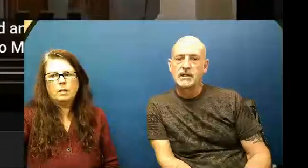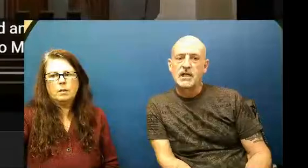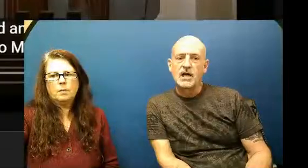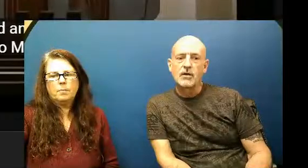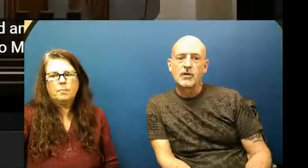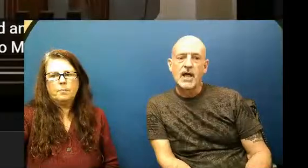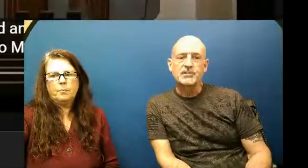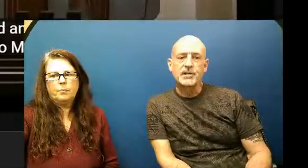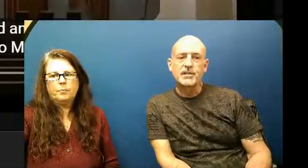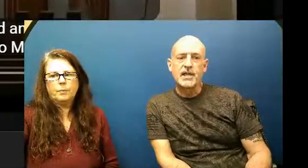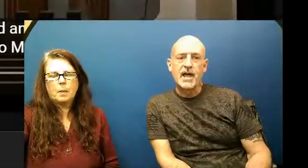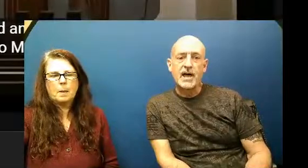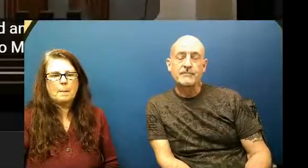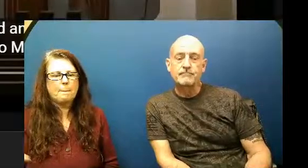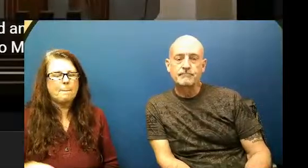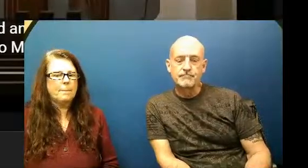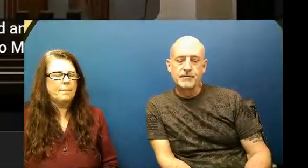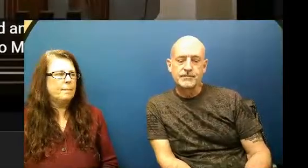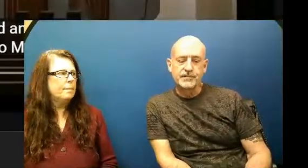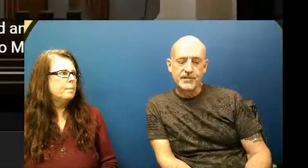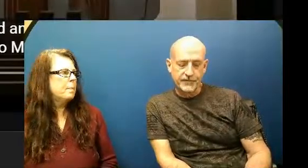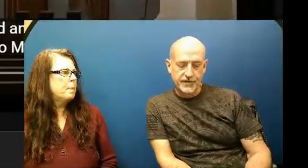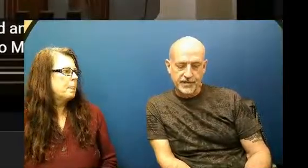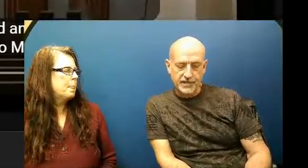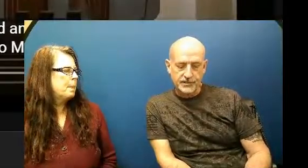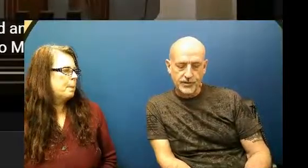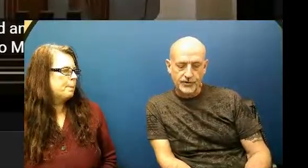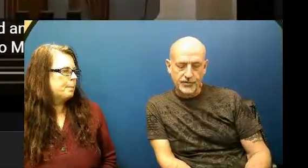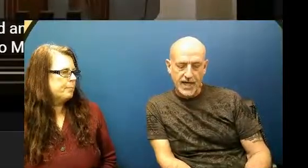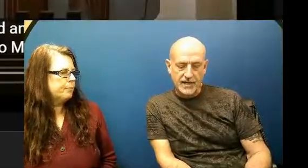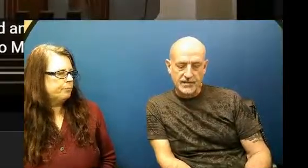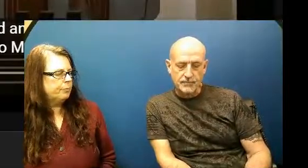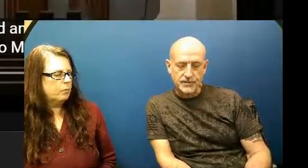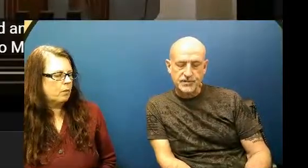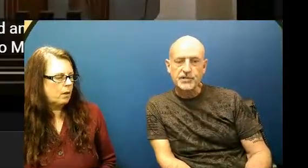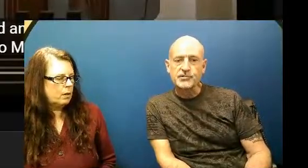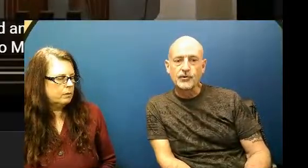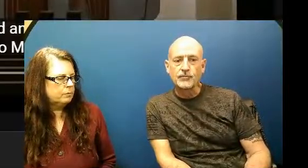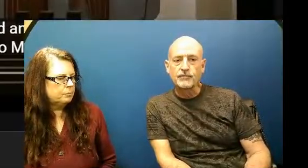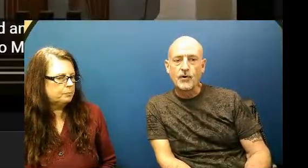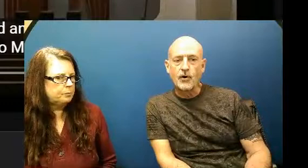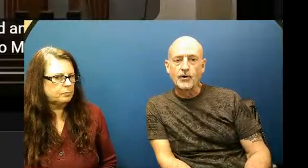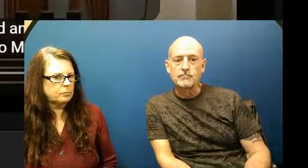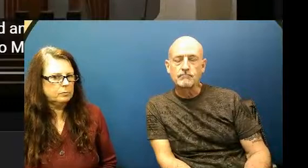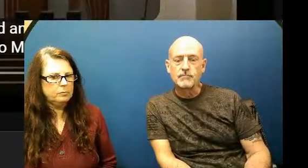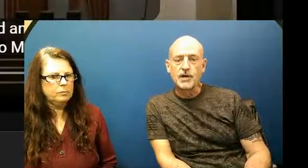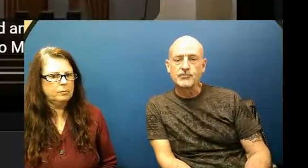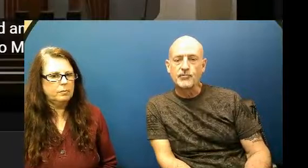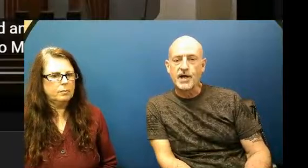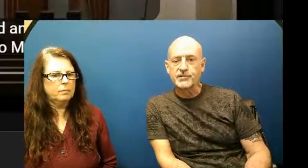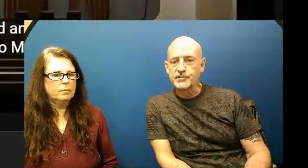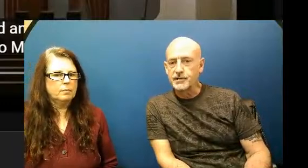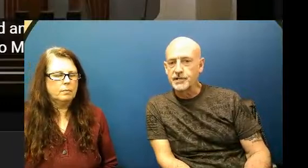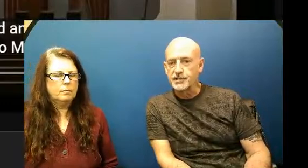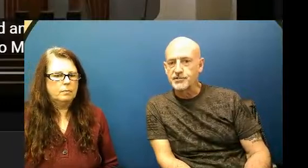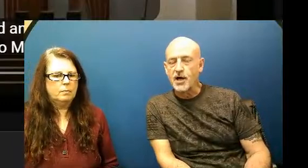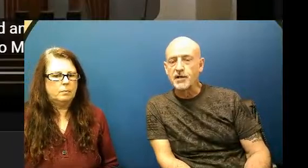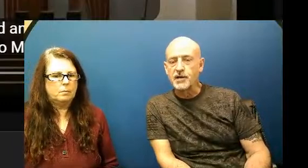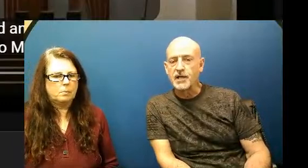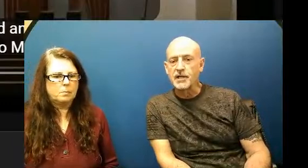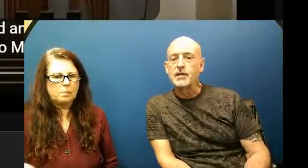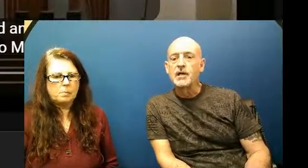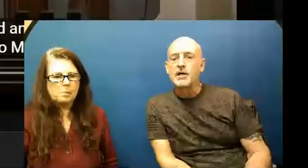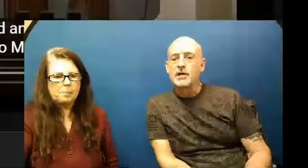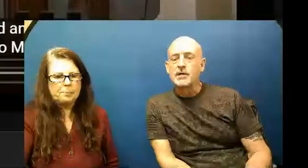prevent. Well, actually, they have a significant case law on that, and the potential for unrest is